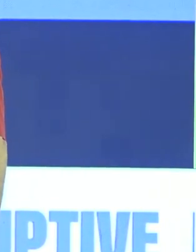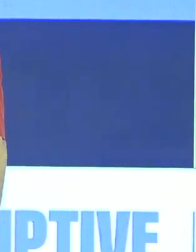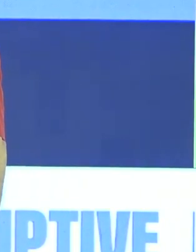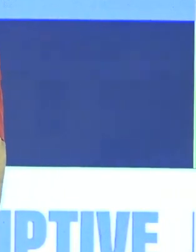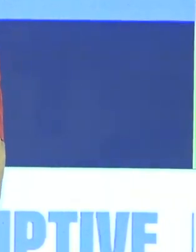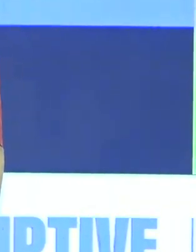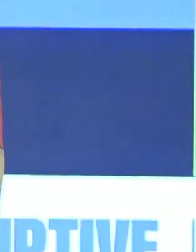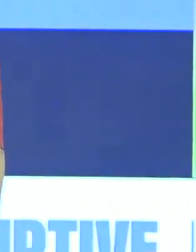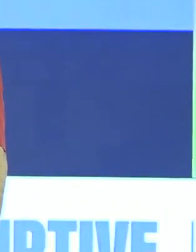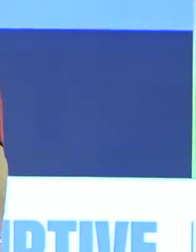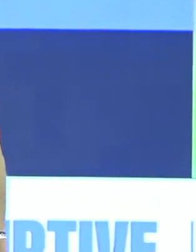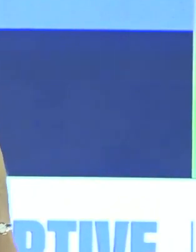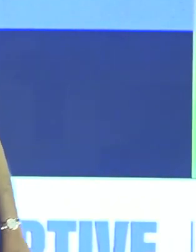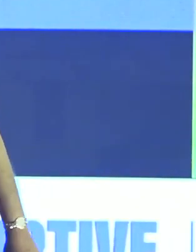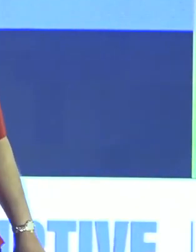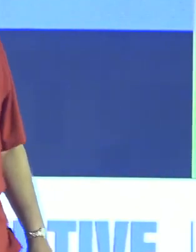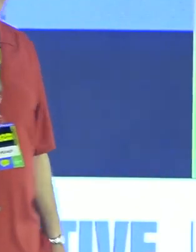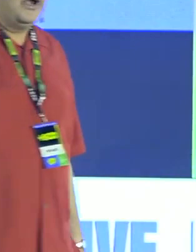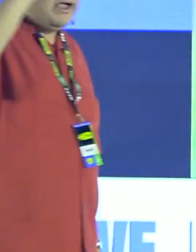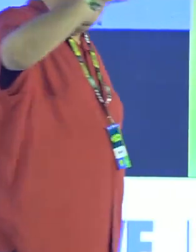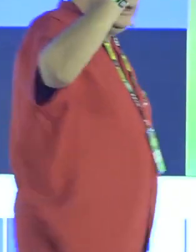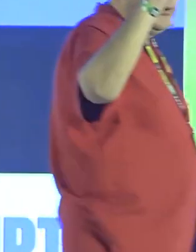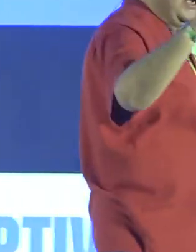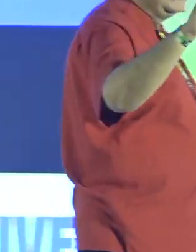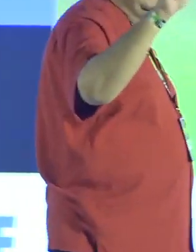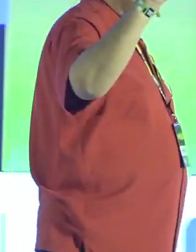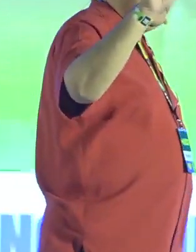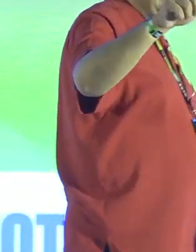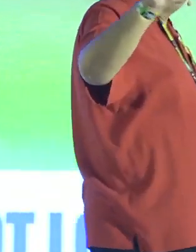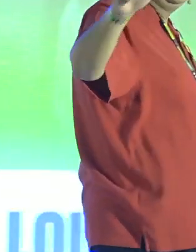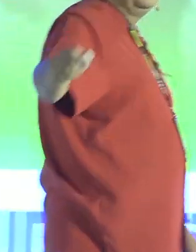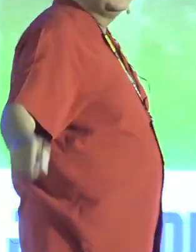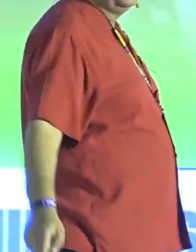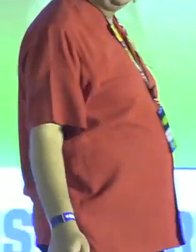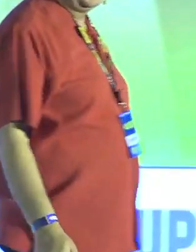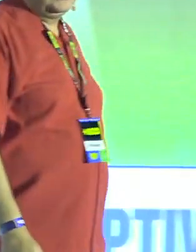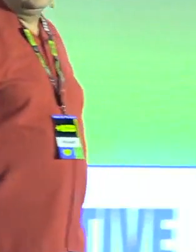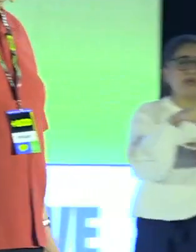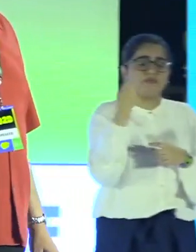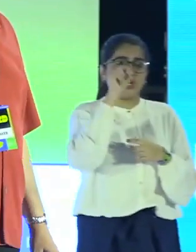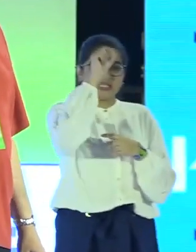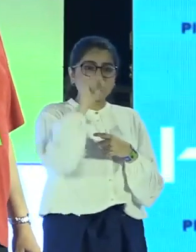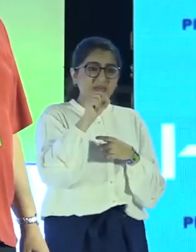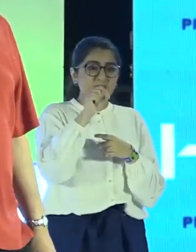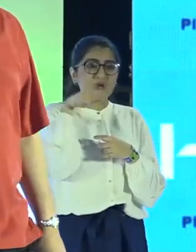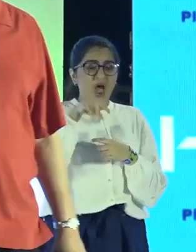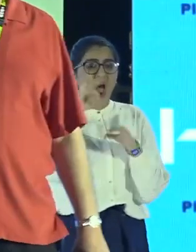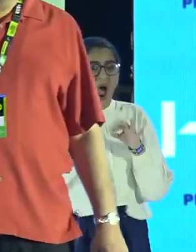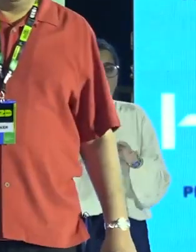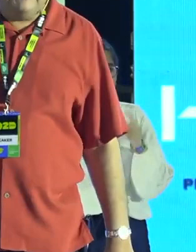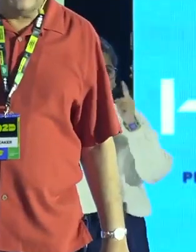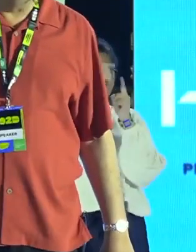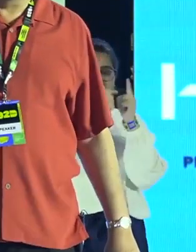live in." Same data I've put it on for every point that we have temperature for on